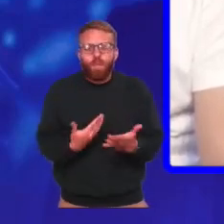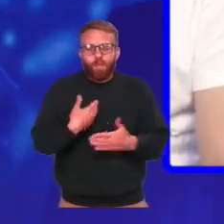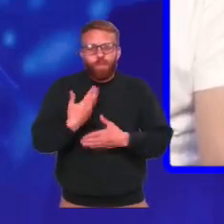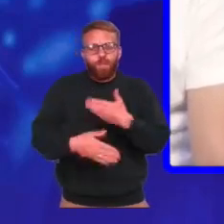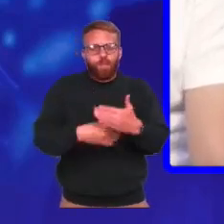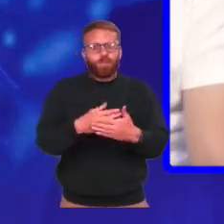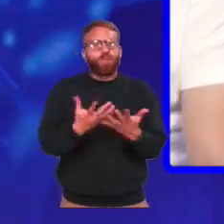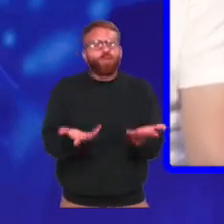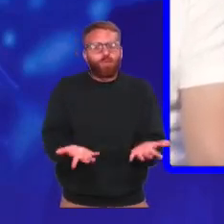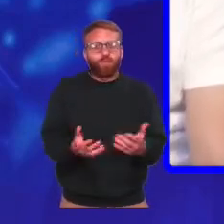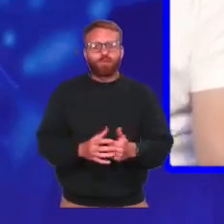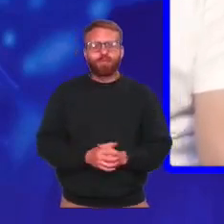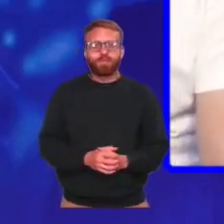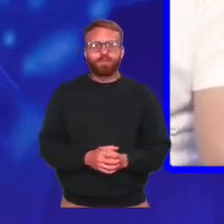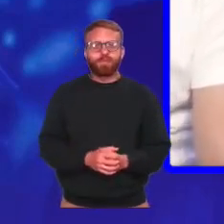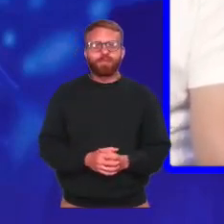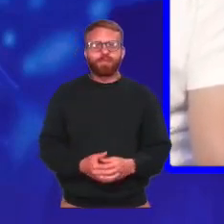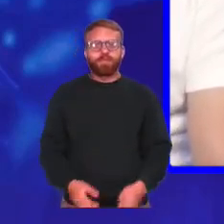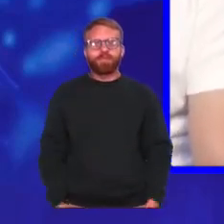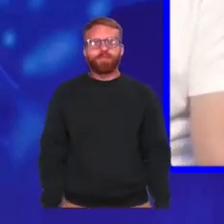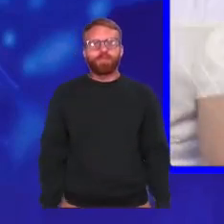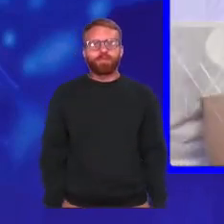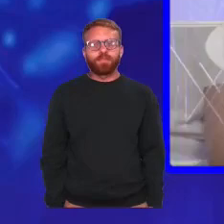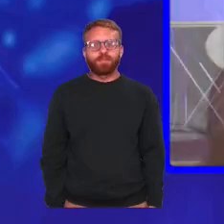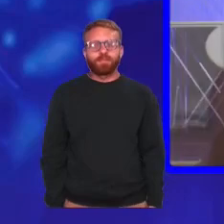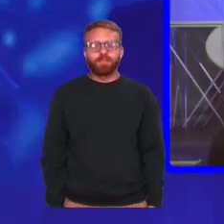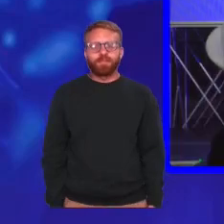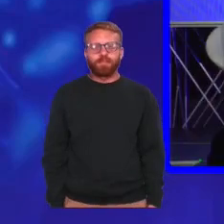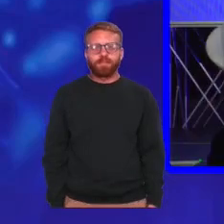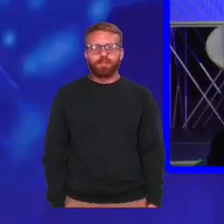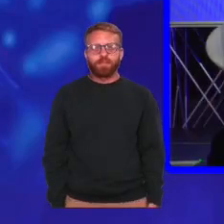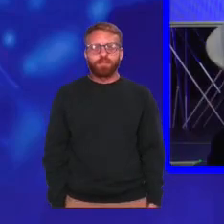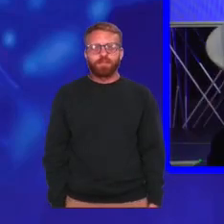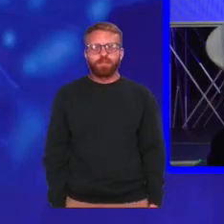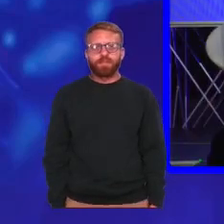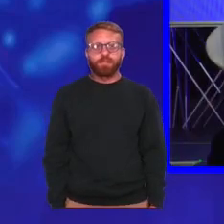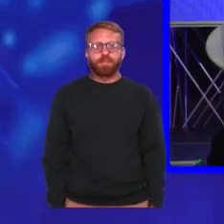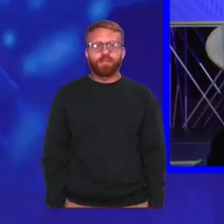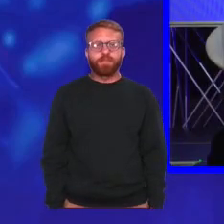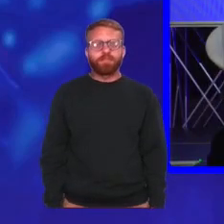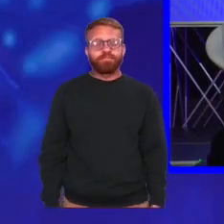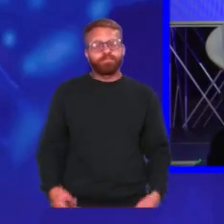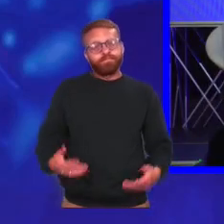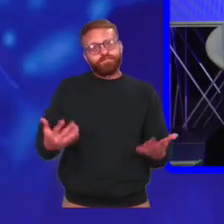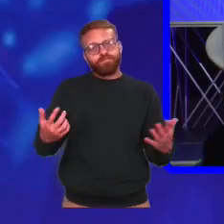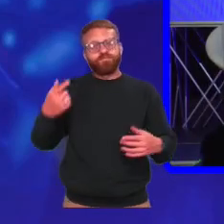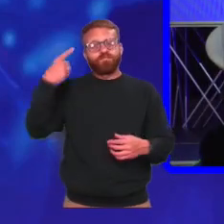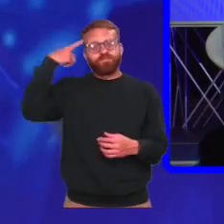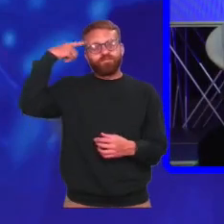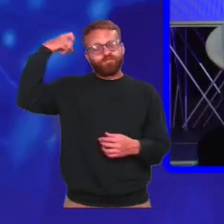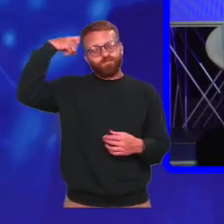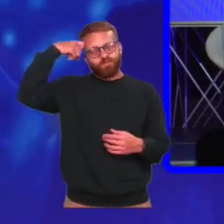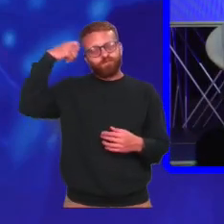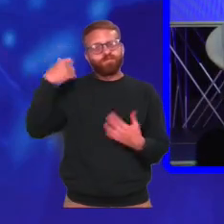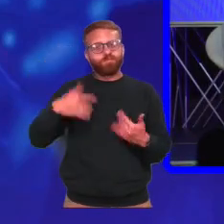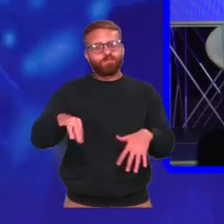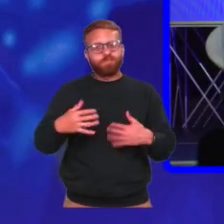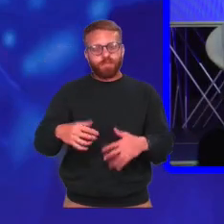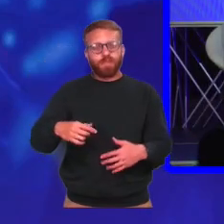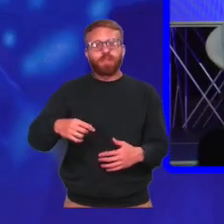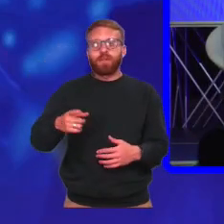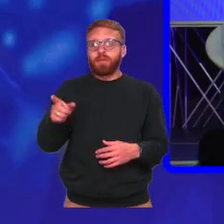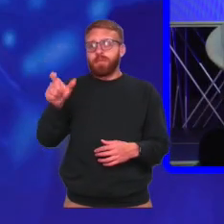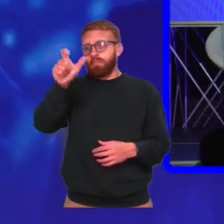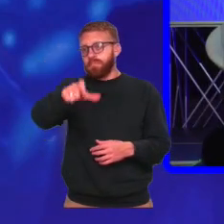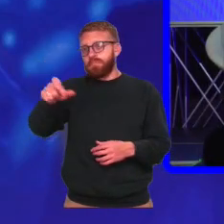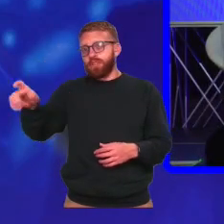control? I mean, it's definitely a challenge, but the thing that we have found is, like, everybody's trying to do the right thing for the most part, right? We